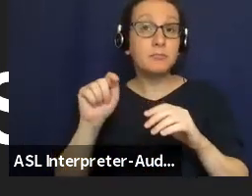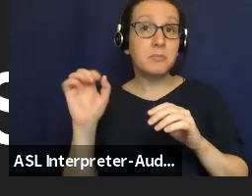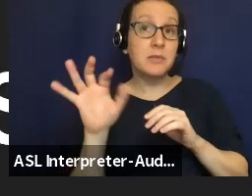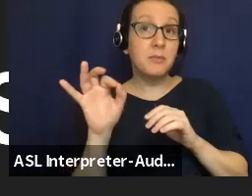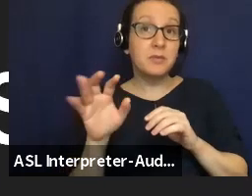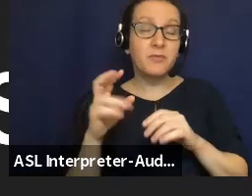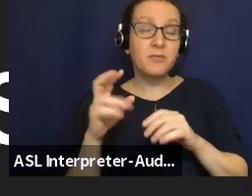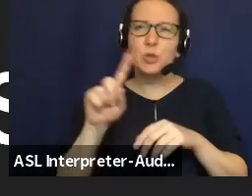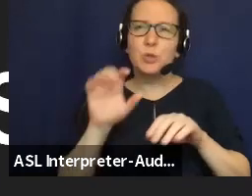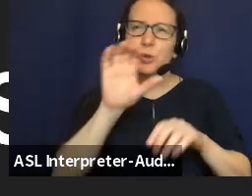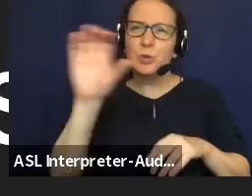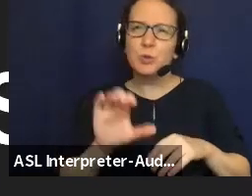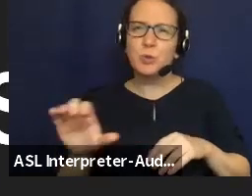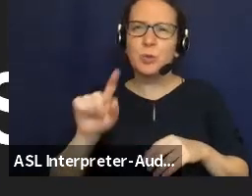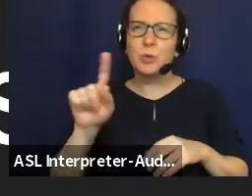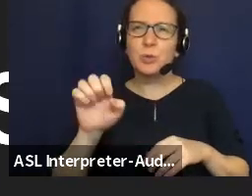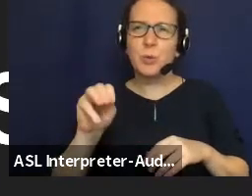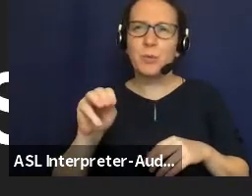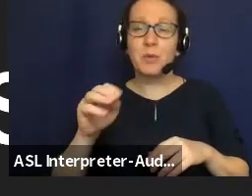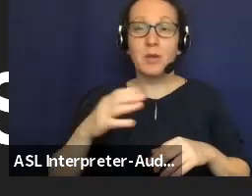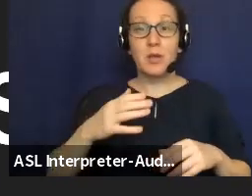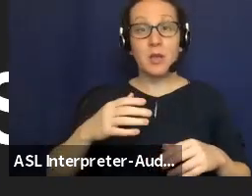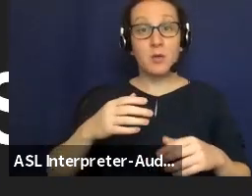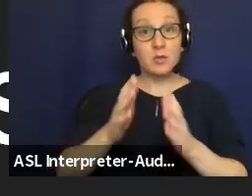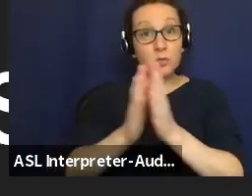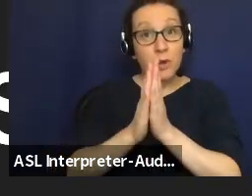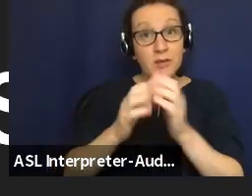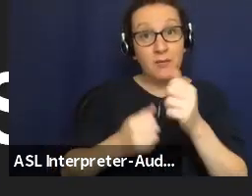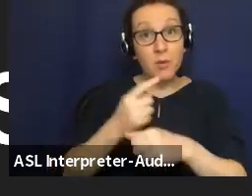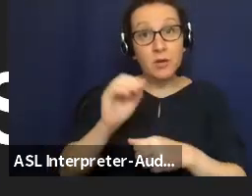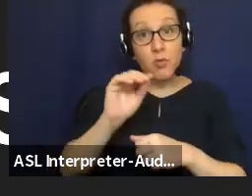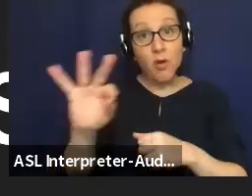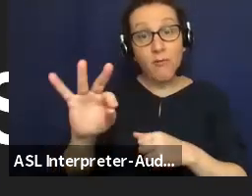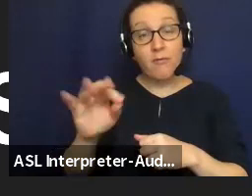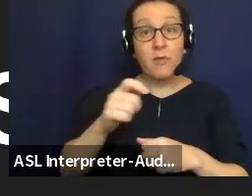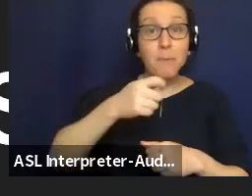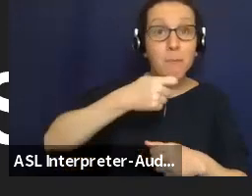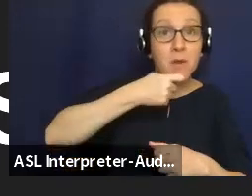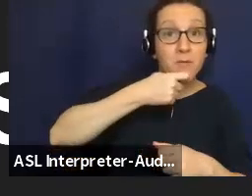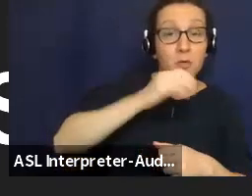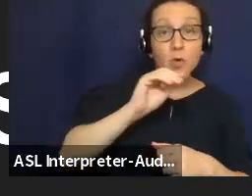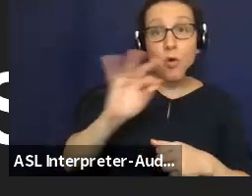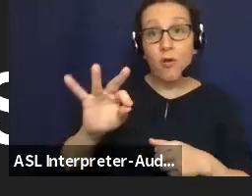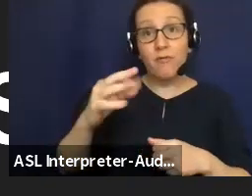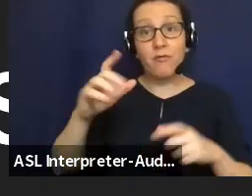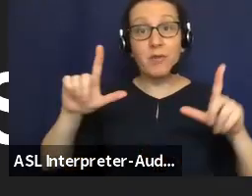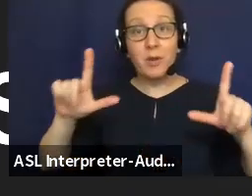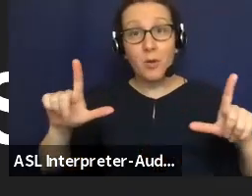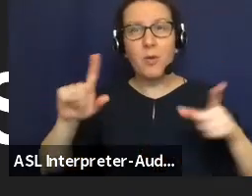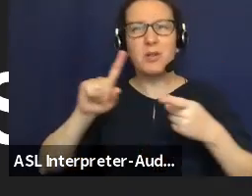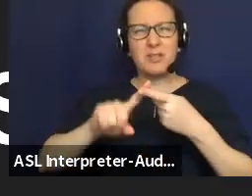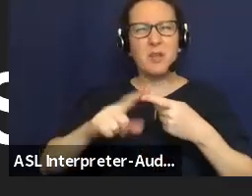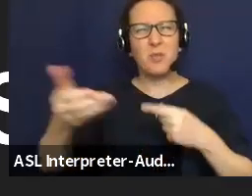And we just request that everybody please turn off your microphones and video until a moderator, myself or Irene, invites you to turn them